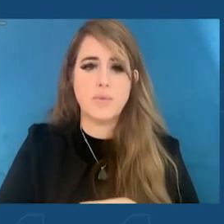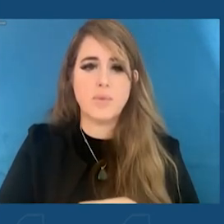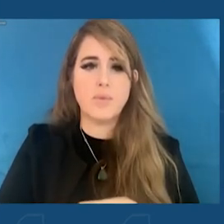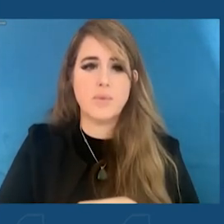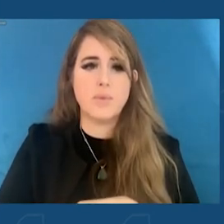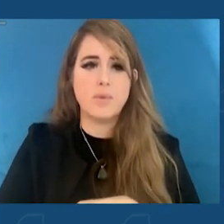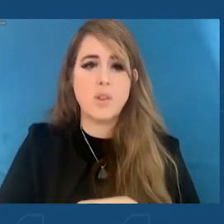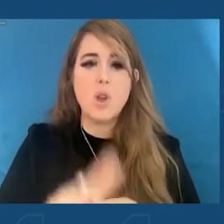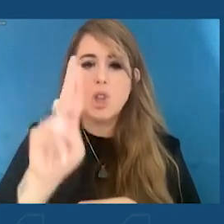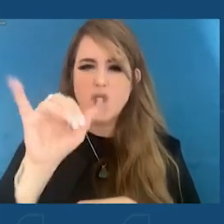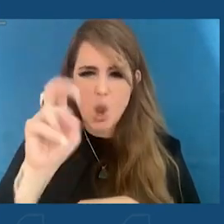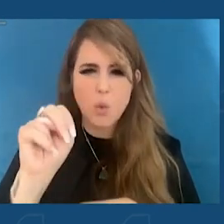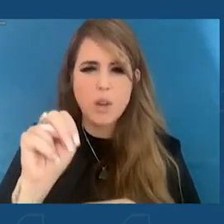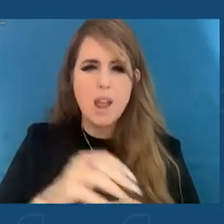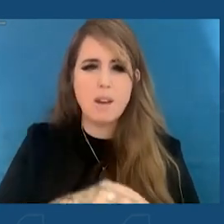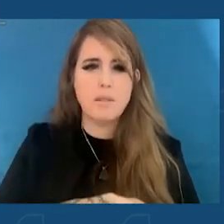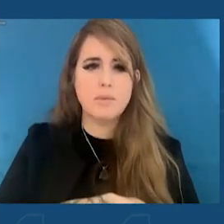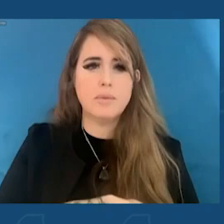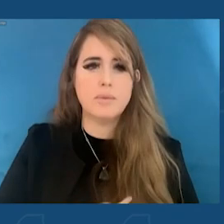Union!